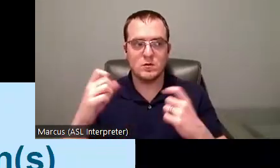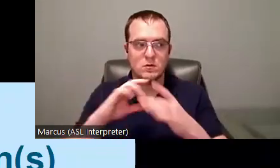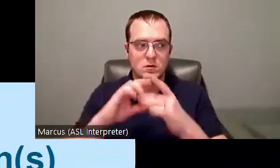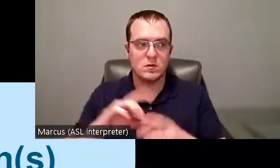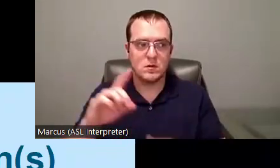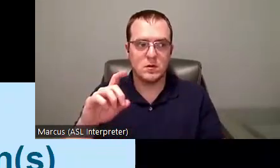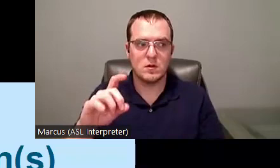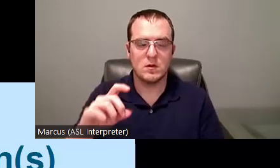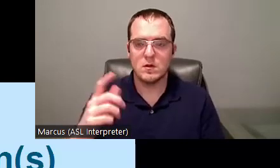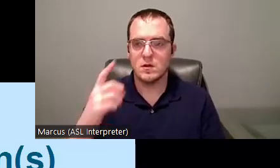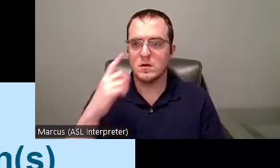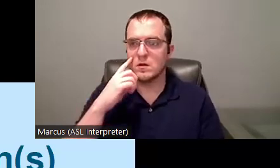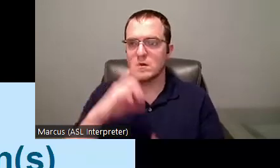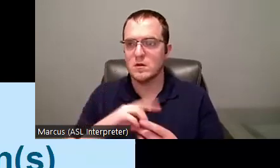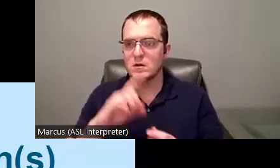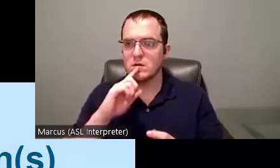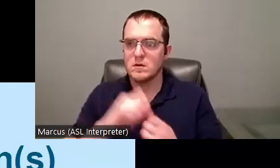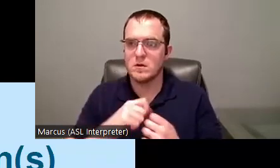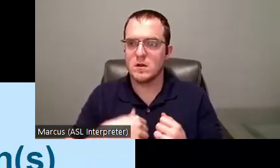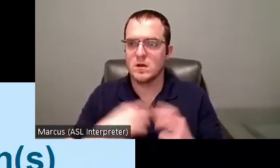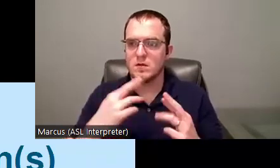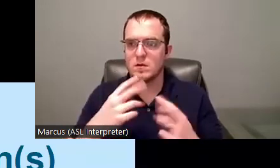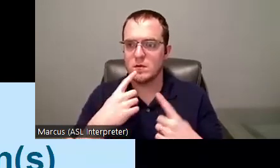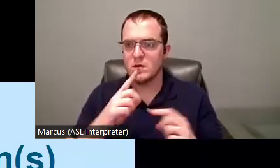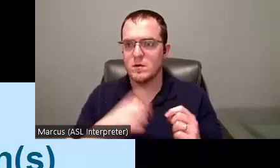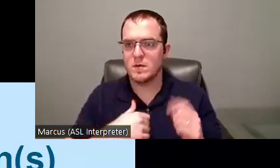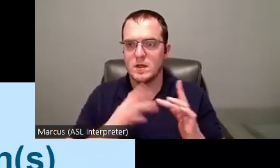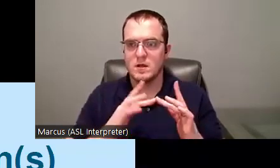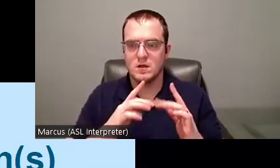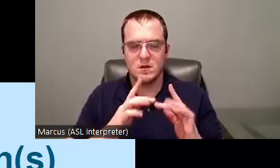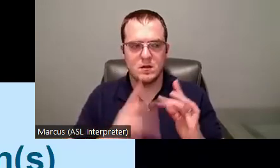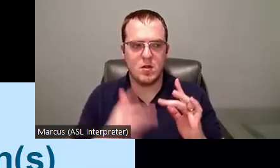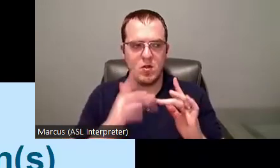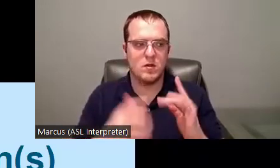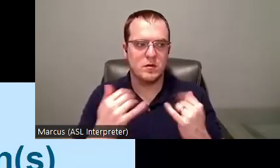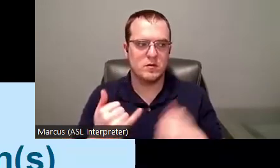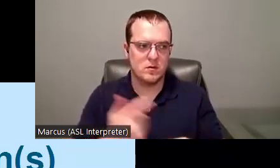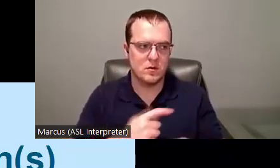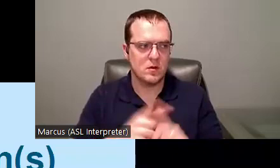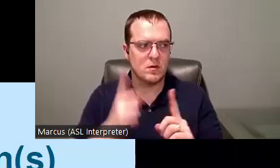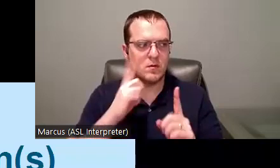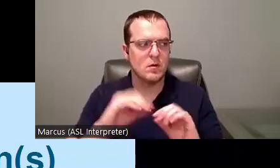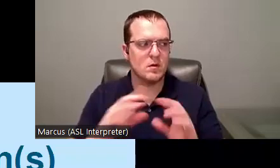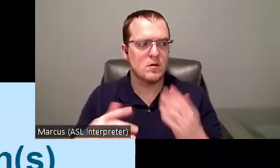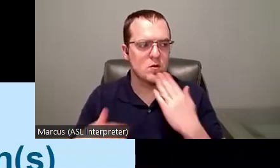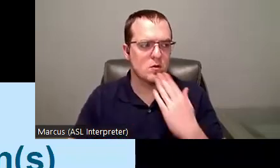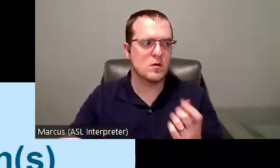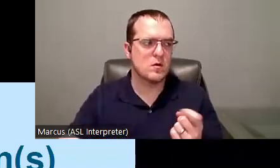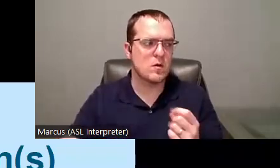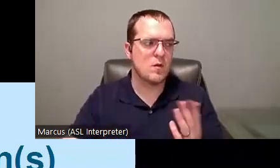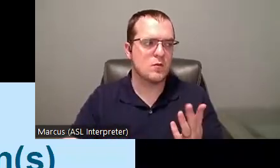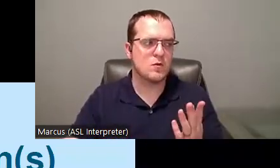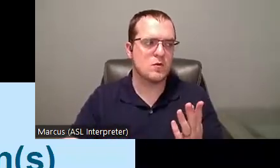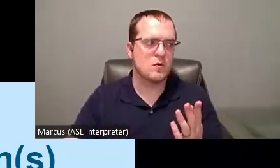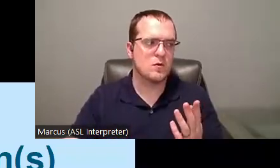I'll say something quickly, and hopefully I'm coming through because my internet is also a little choppy today, but I've had the opportunity and absolute pleasure of